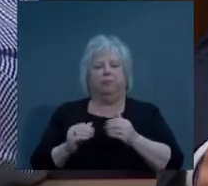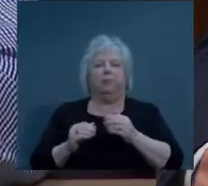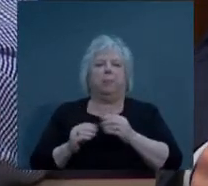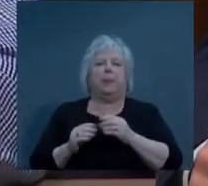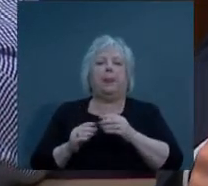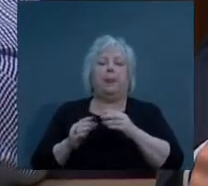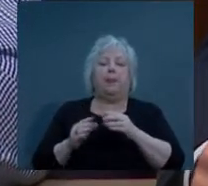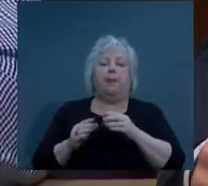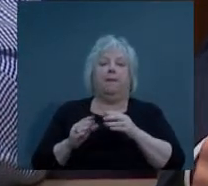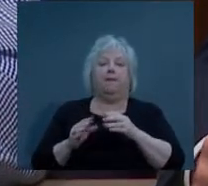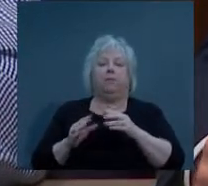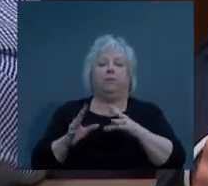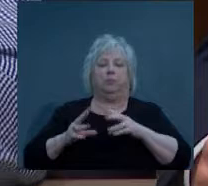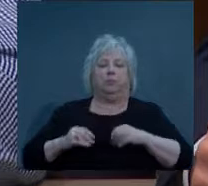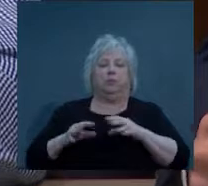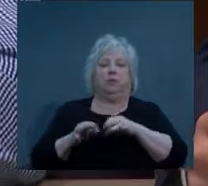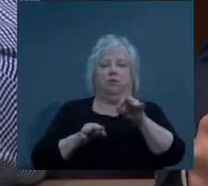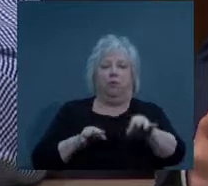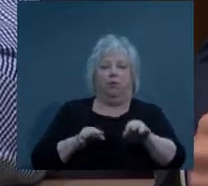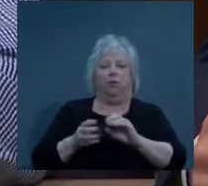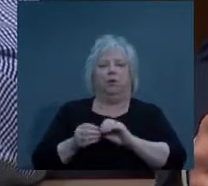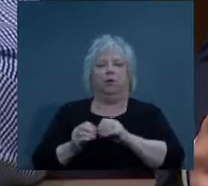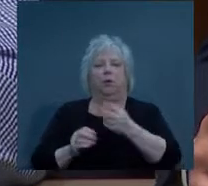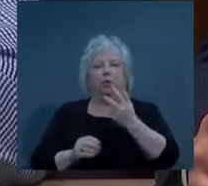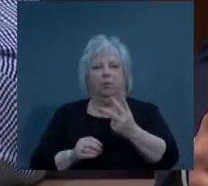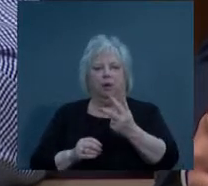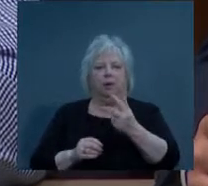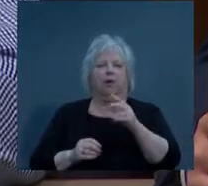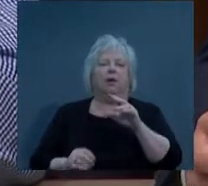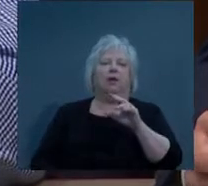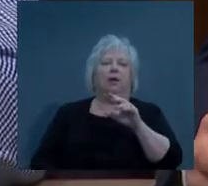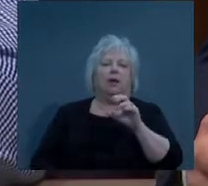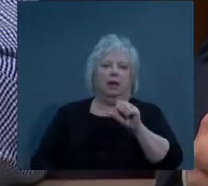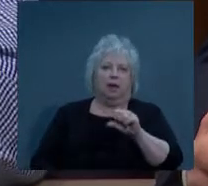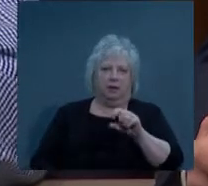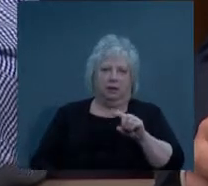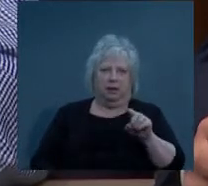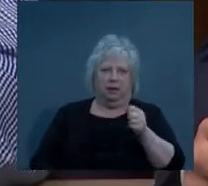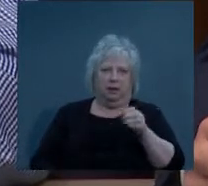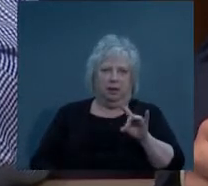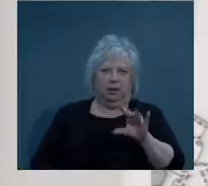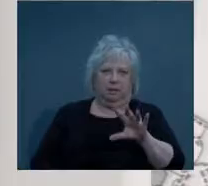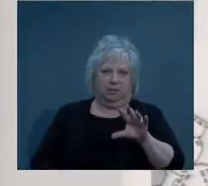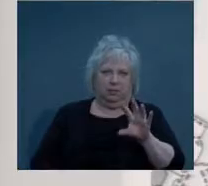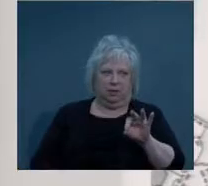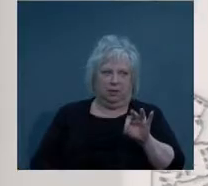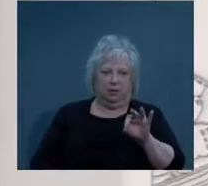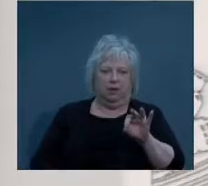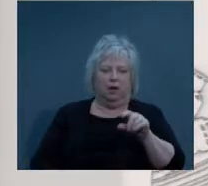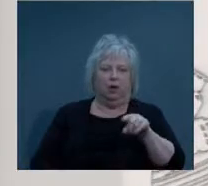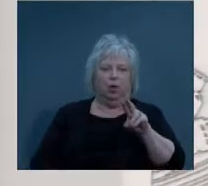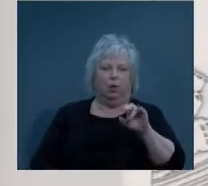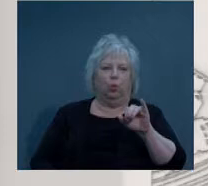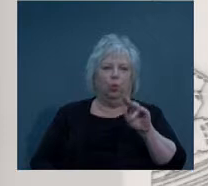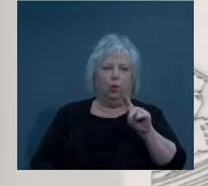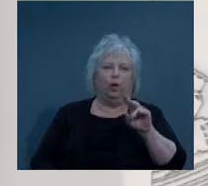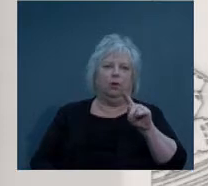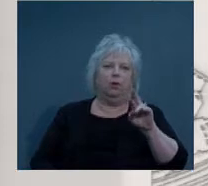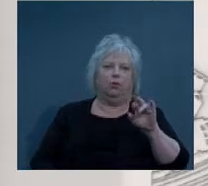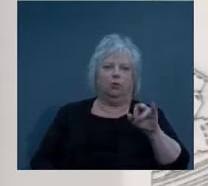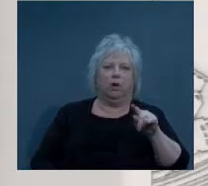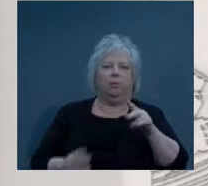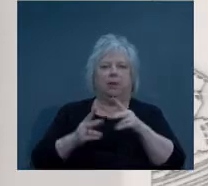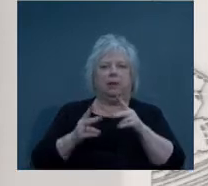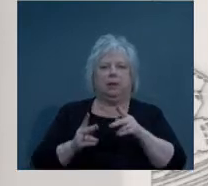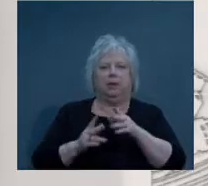deferral items are as follows. Item 3, file number S-1859, Quick Trip Site Plan